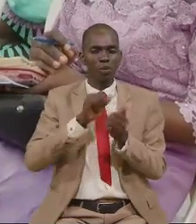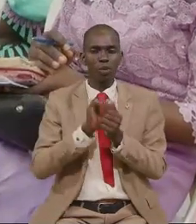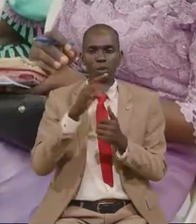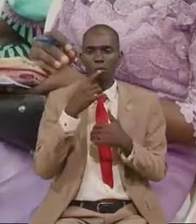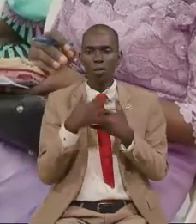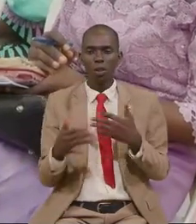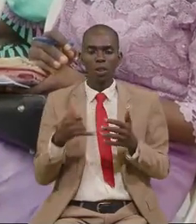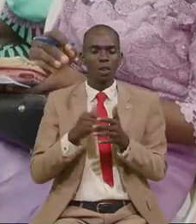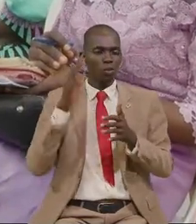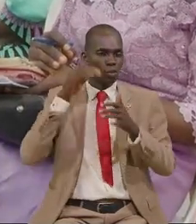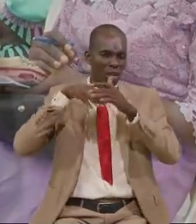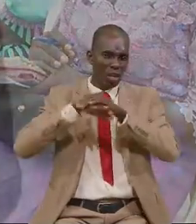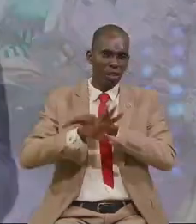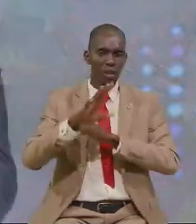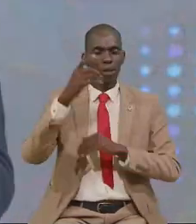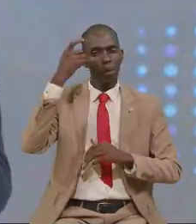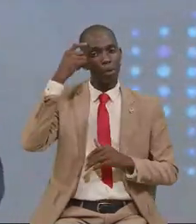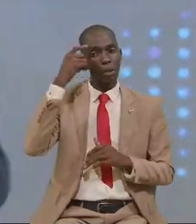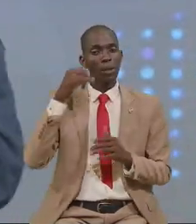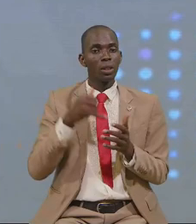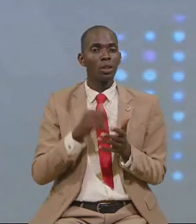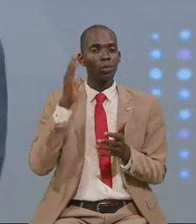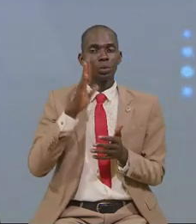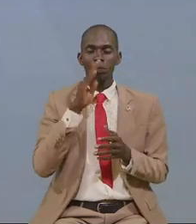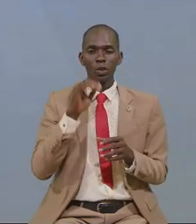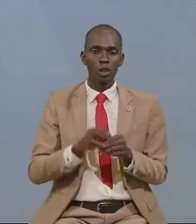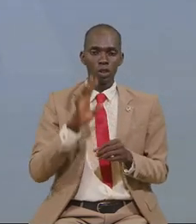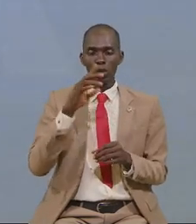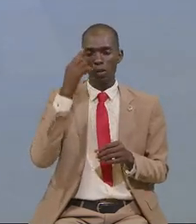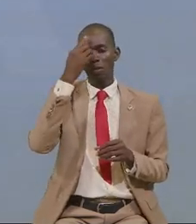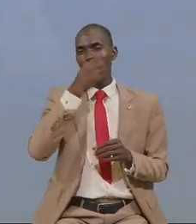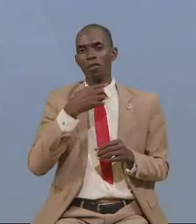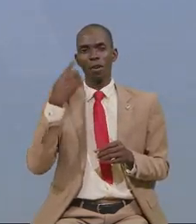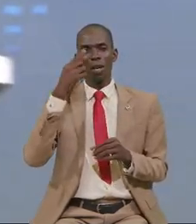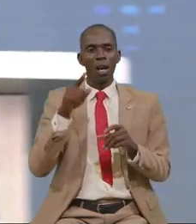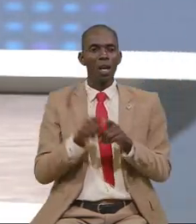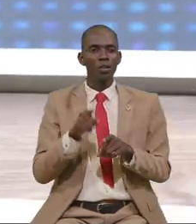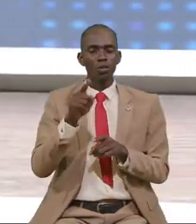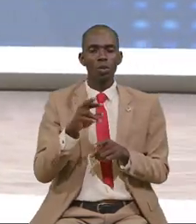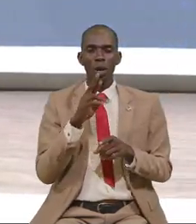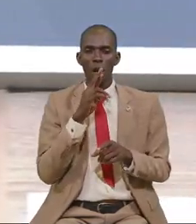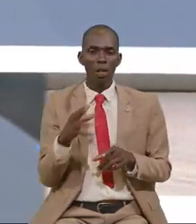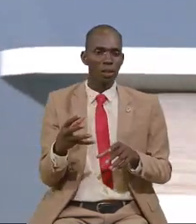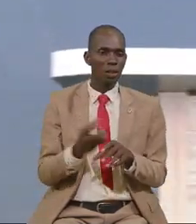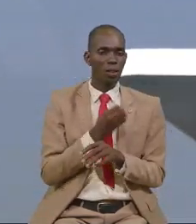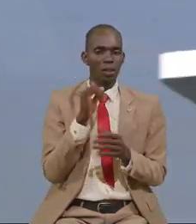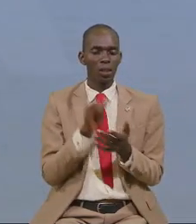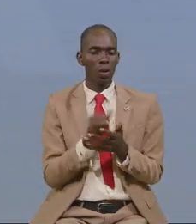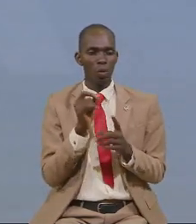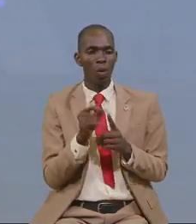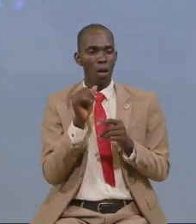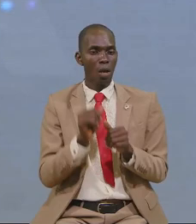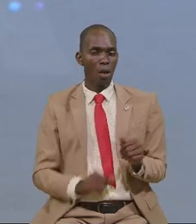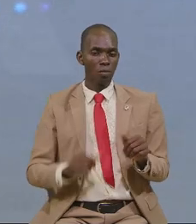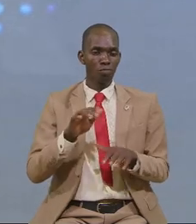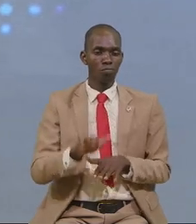into your brain. It will be in your faith. It will, as you are taking the walk, every step, behold, I give